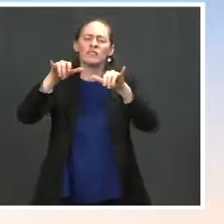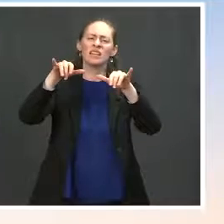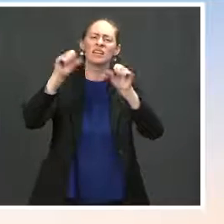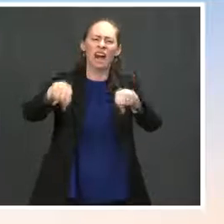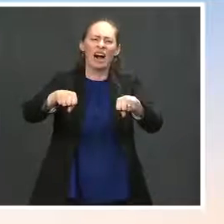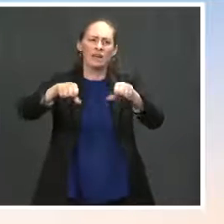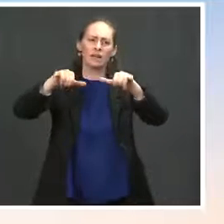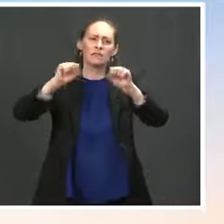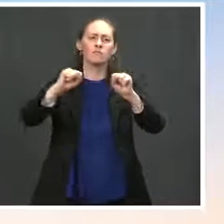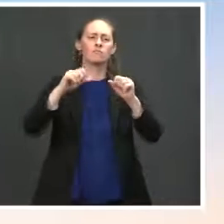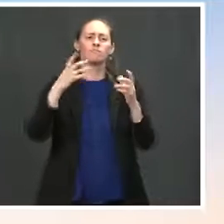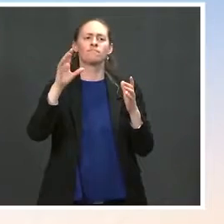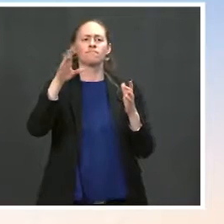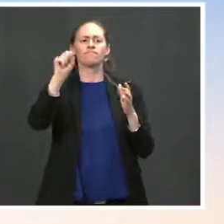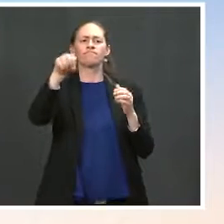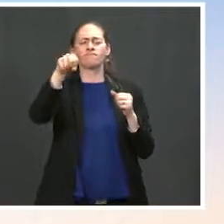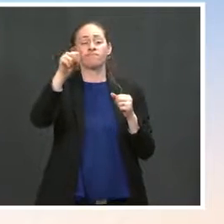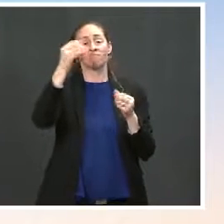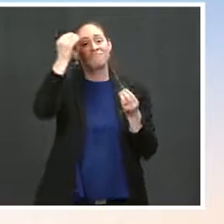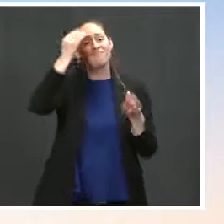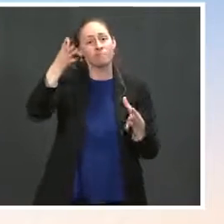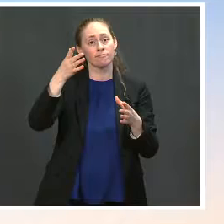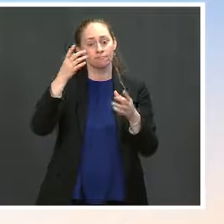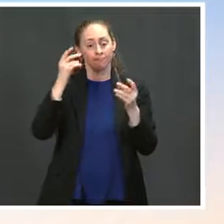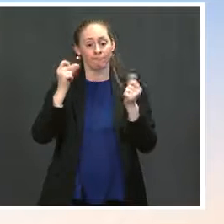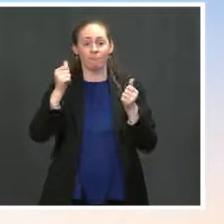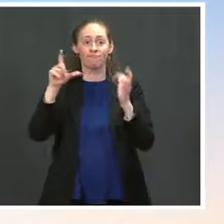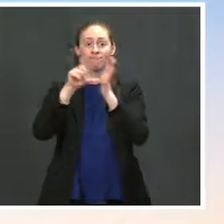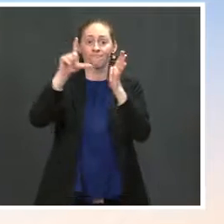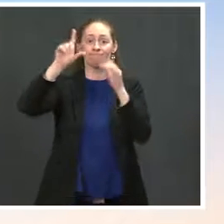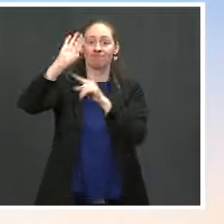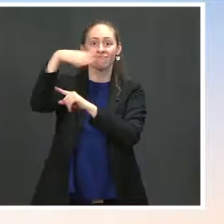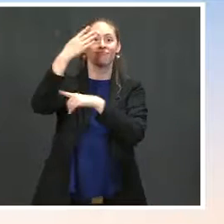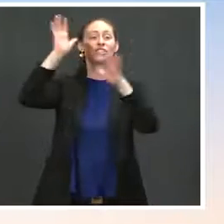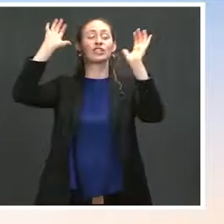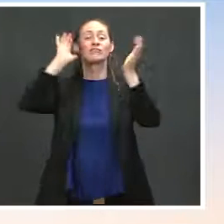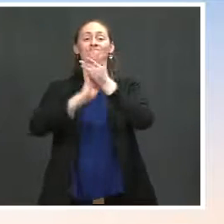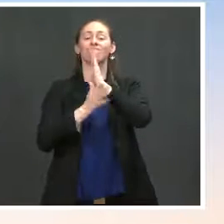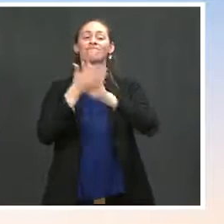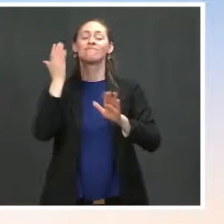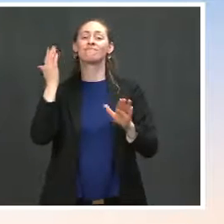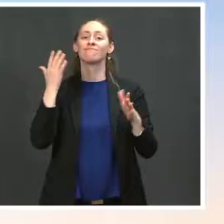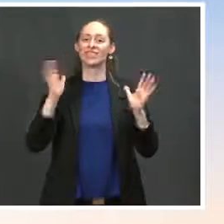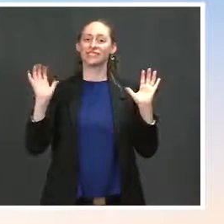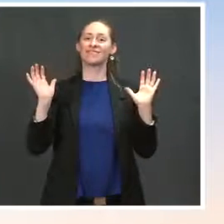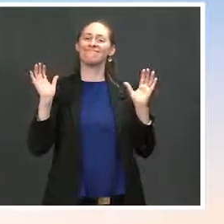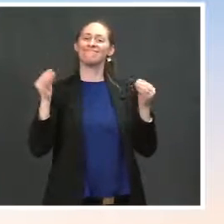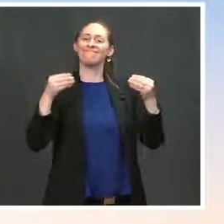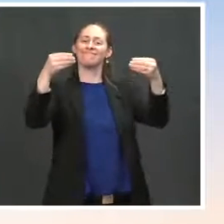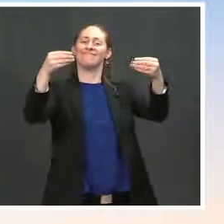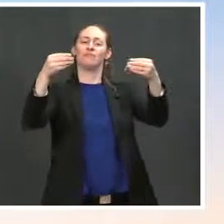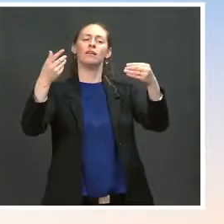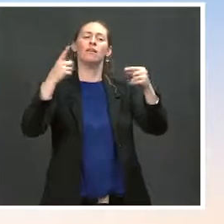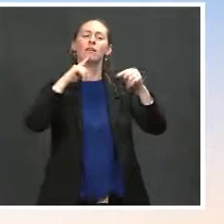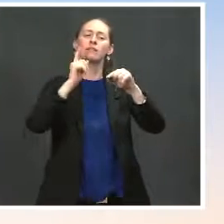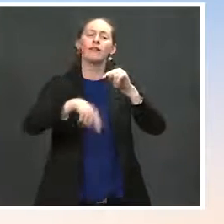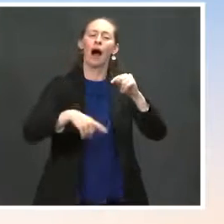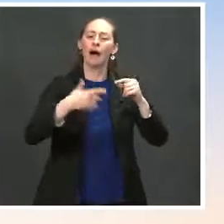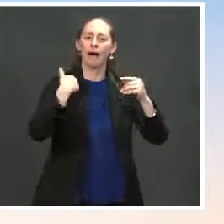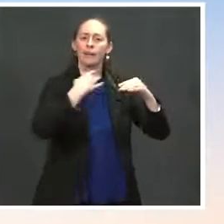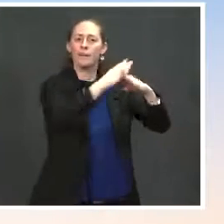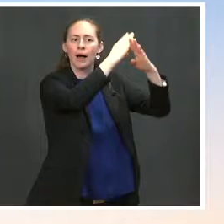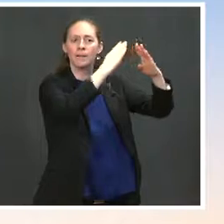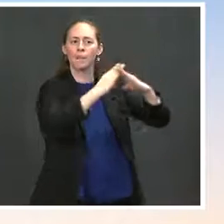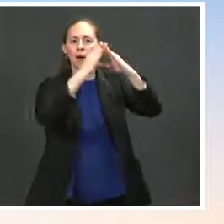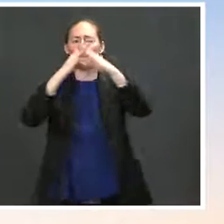some of this stuff overnight, just physically. And there are impediments to getting some of that done. But boy, do I